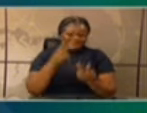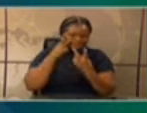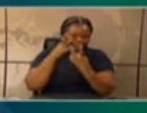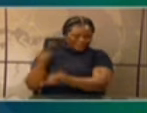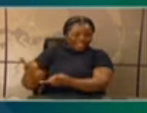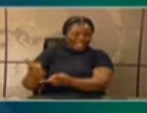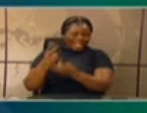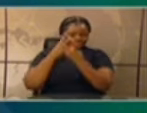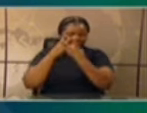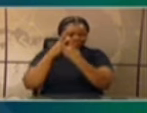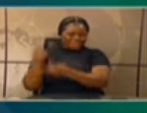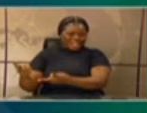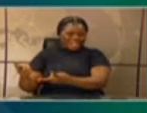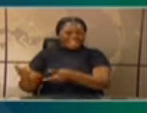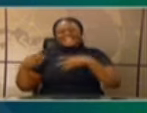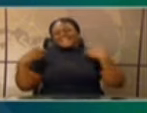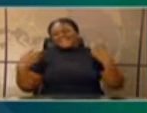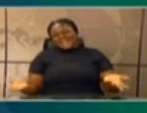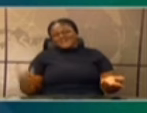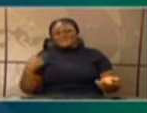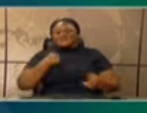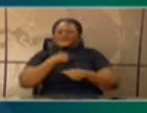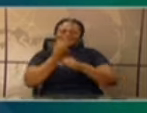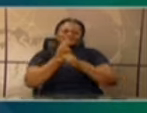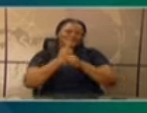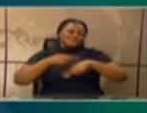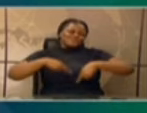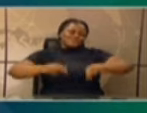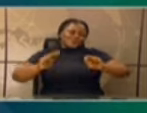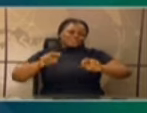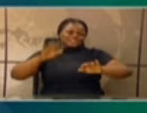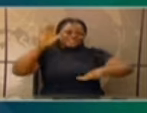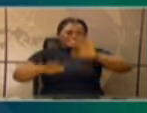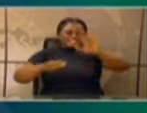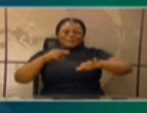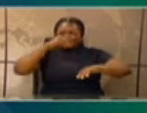What was I so? Yaya Queen, Yagusukota.